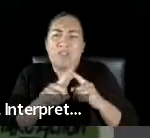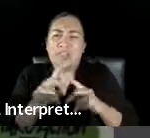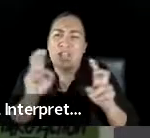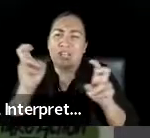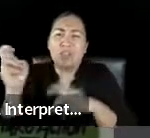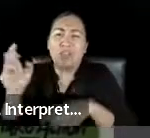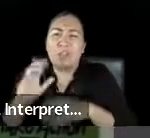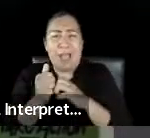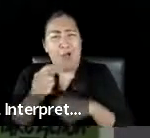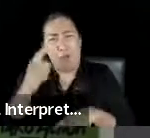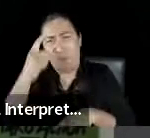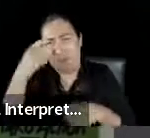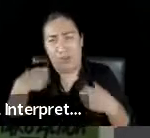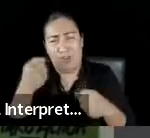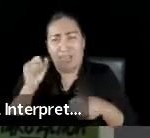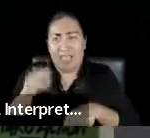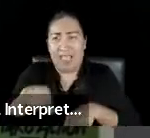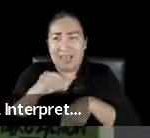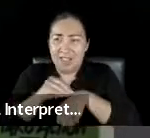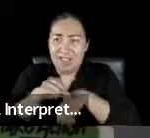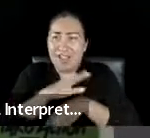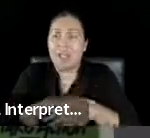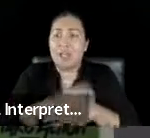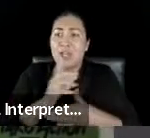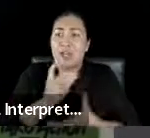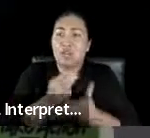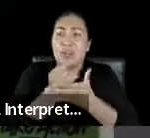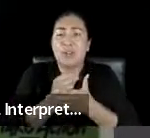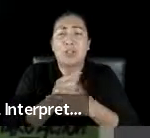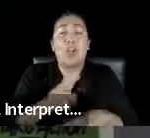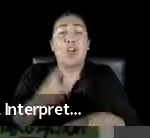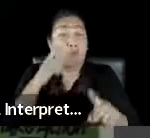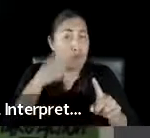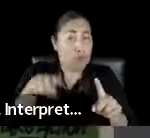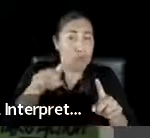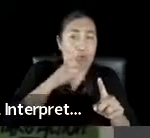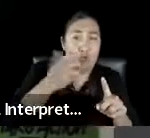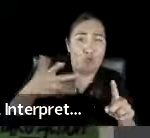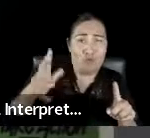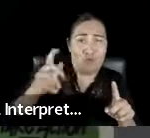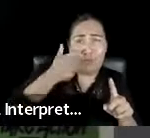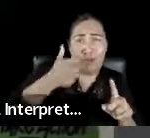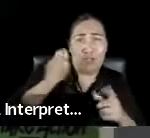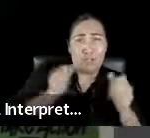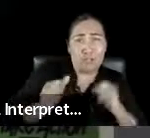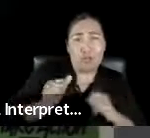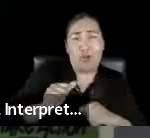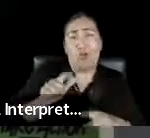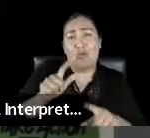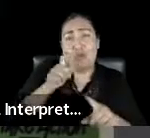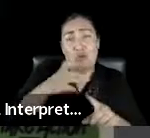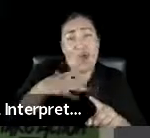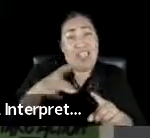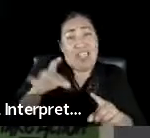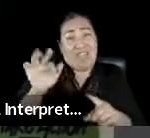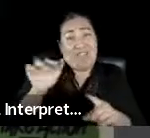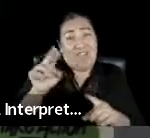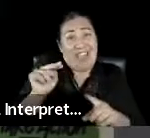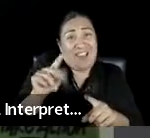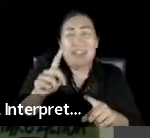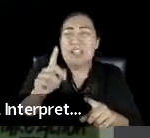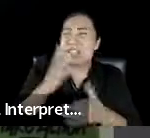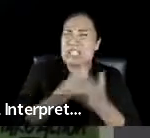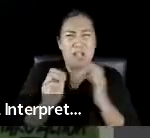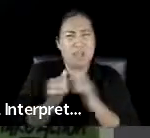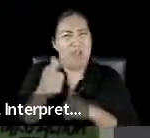we at Directing Change wholeheartedly agree. And for those of you who have watched the show and are fans of the show, you know that they are somehow able to take